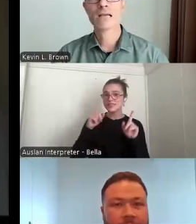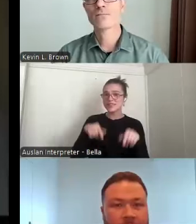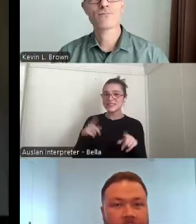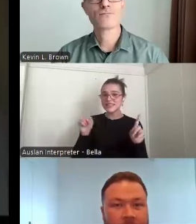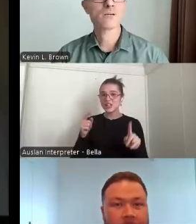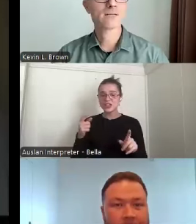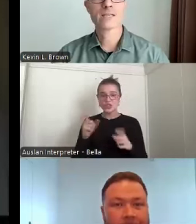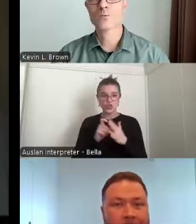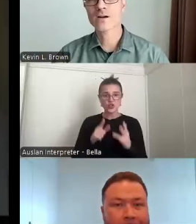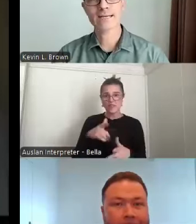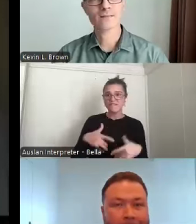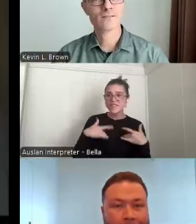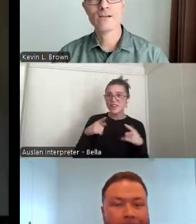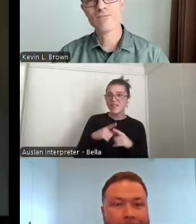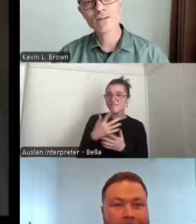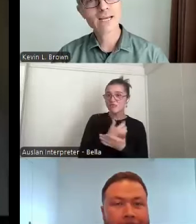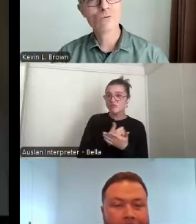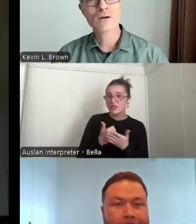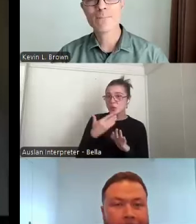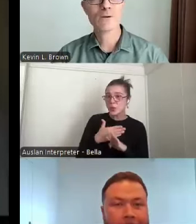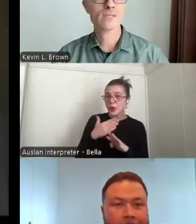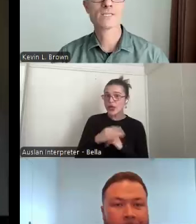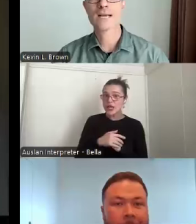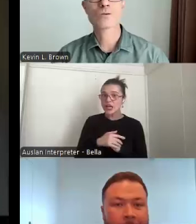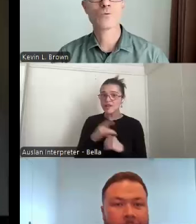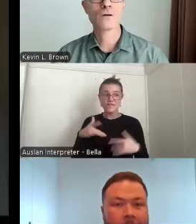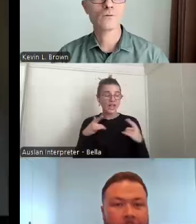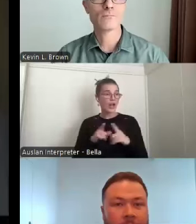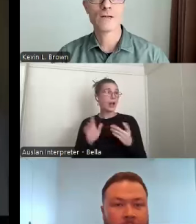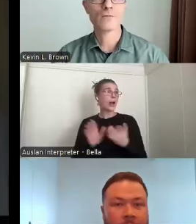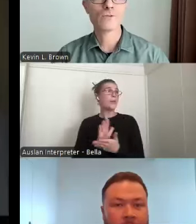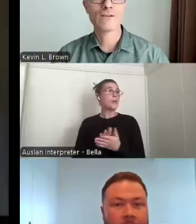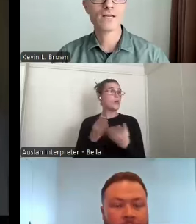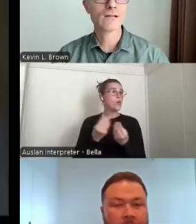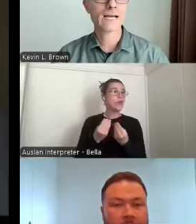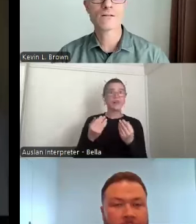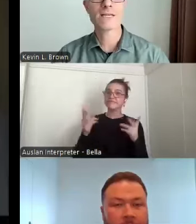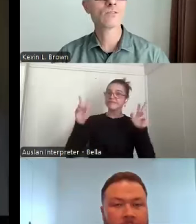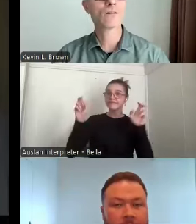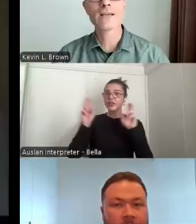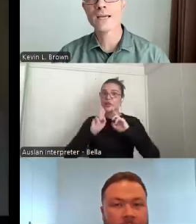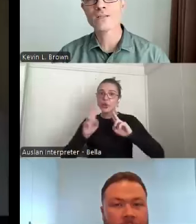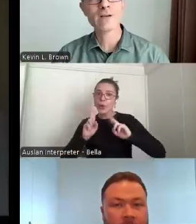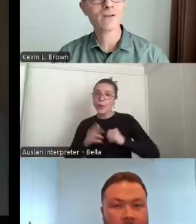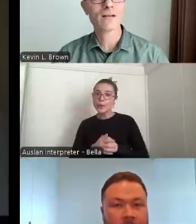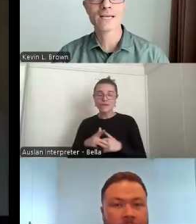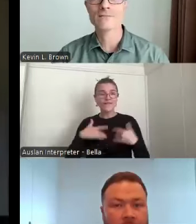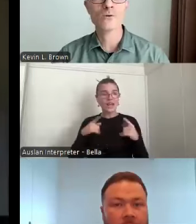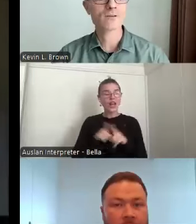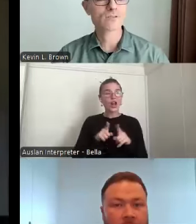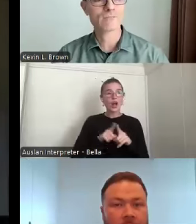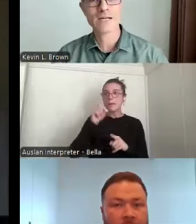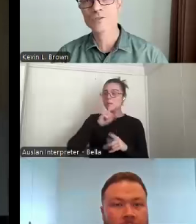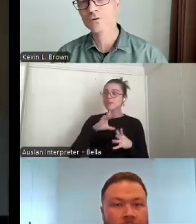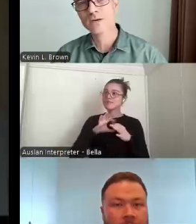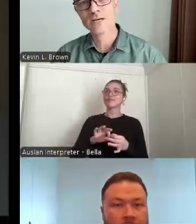like fundraising is working? Do we feel like we're happy with the status quo? Do we feel like things are clicking? Do we feel like